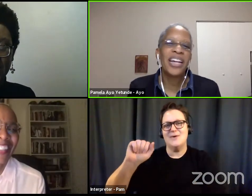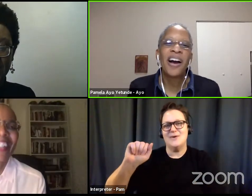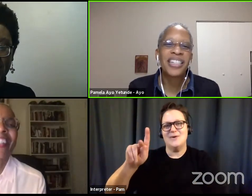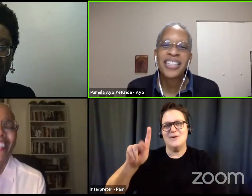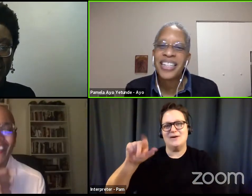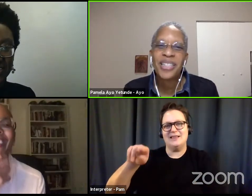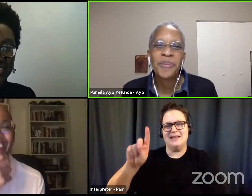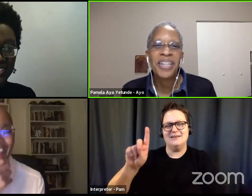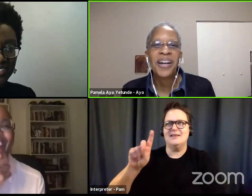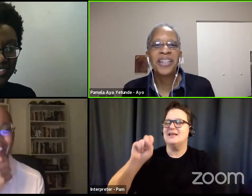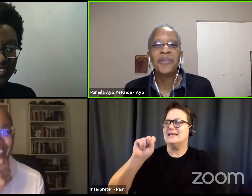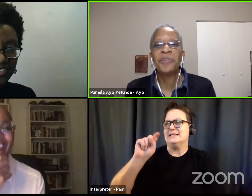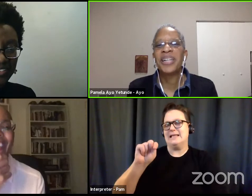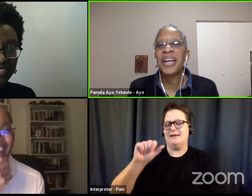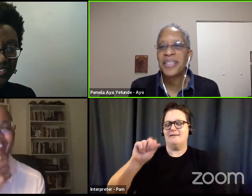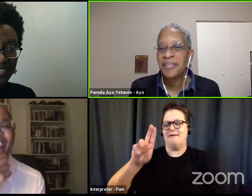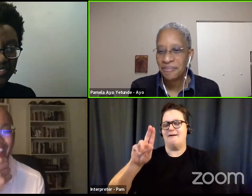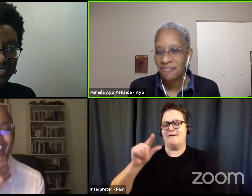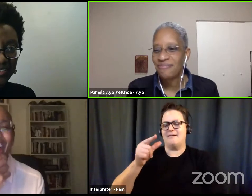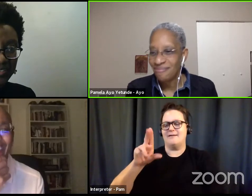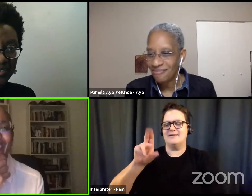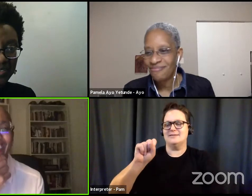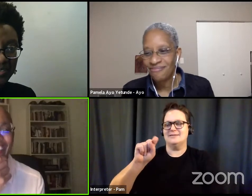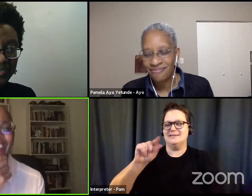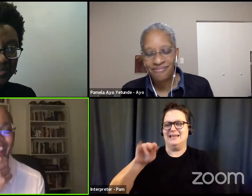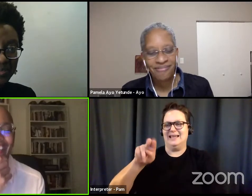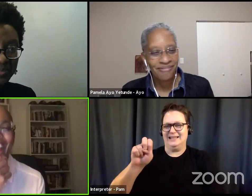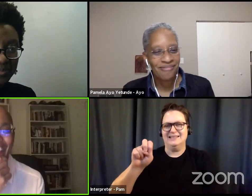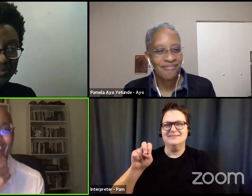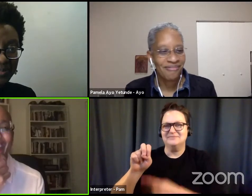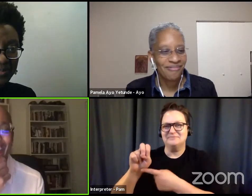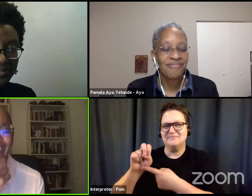Augustine's or St. Augustine's, depending on how you want to pronounce it.